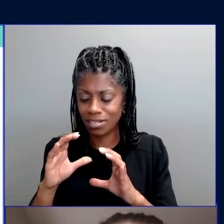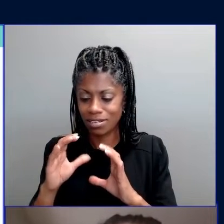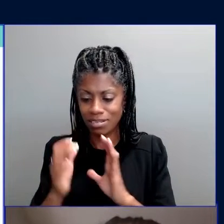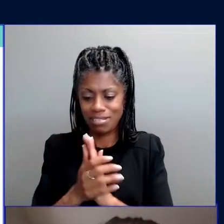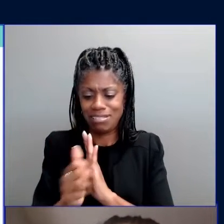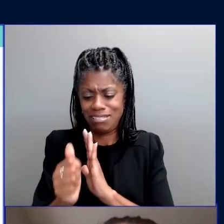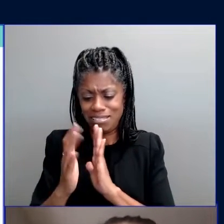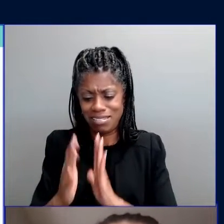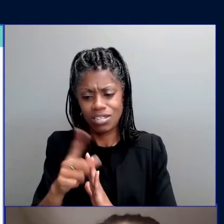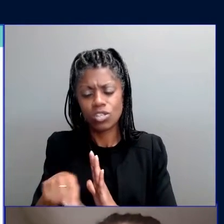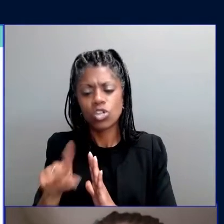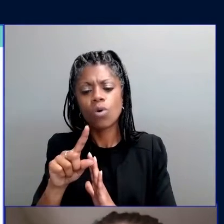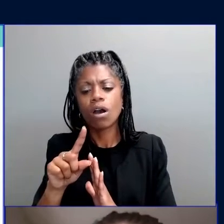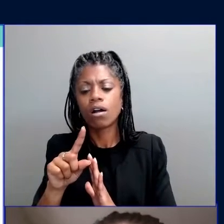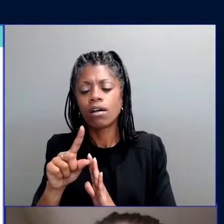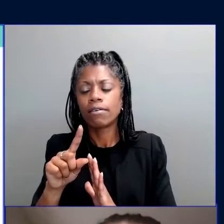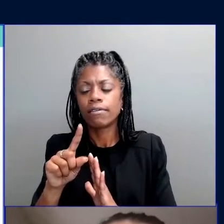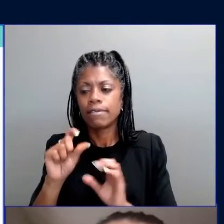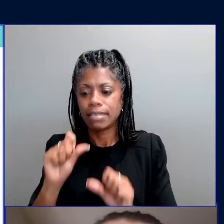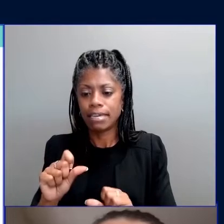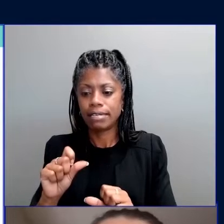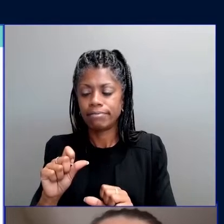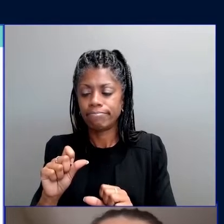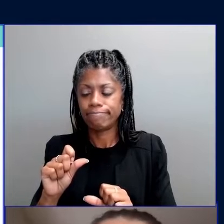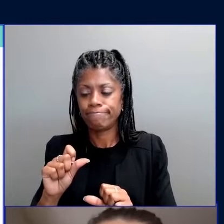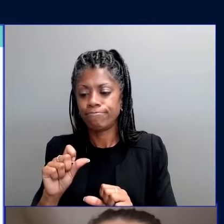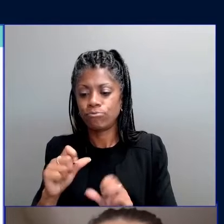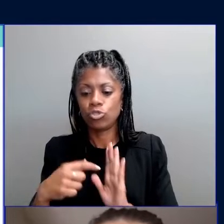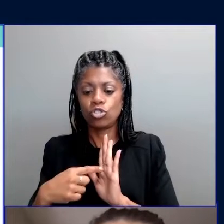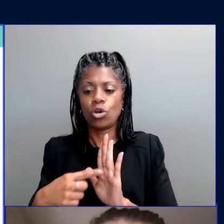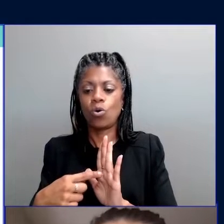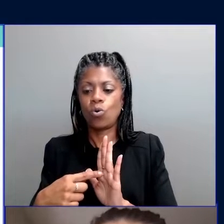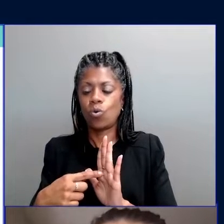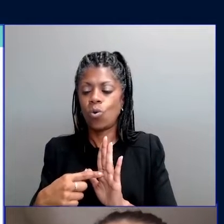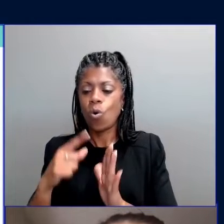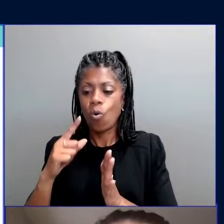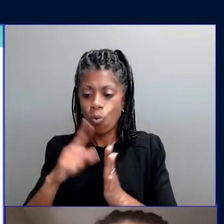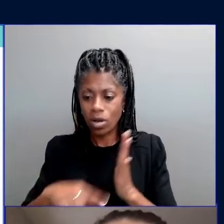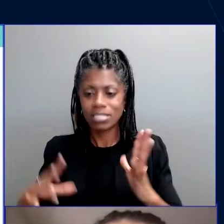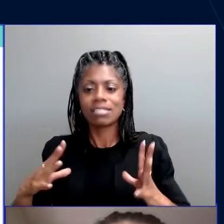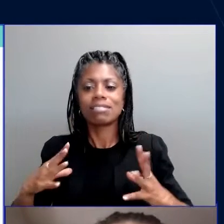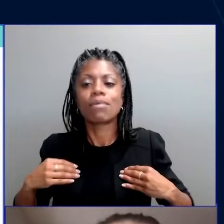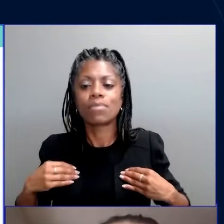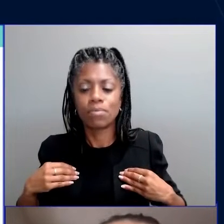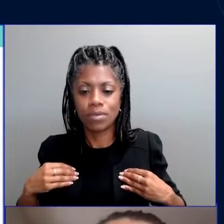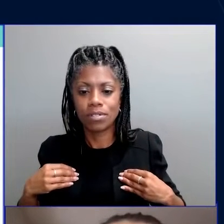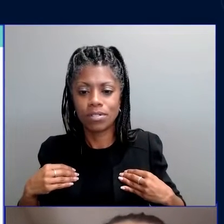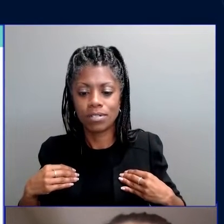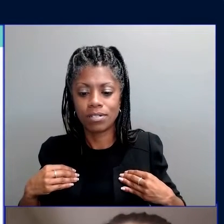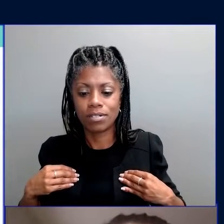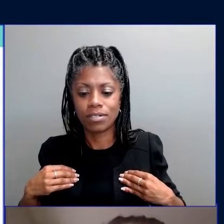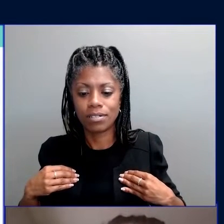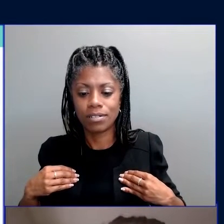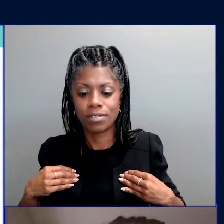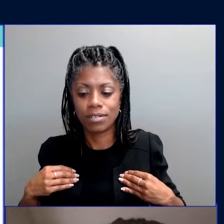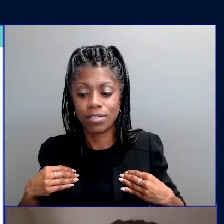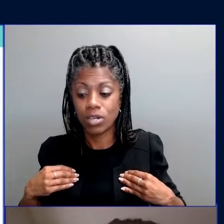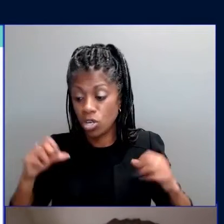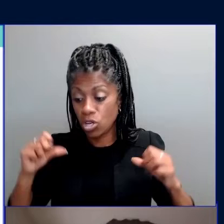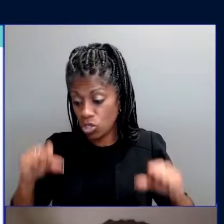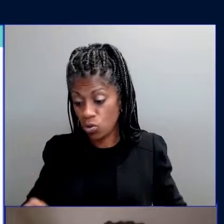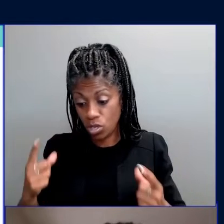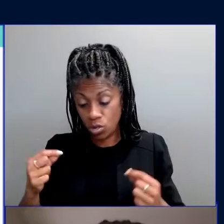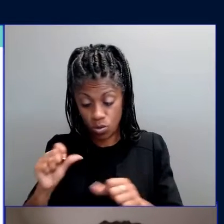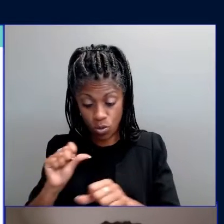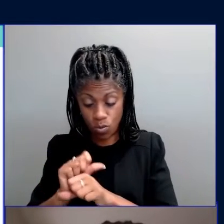the stage and tone. It shows what's acceptable. You have the power to either do this work in solidarity